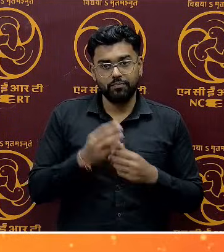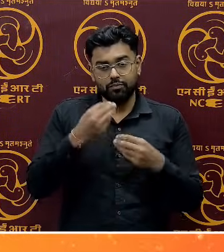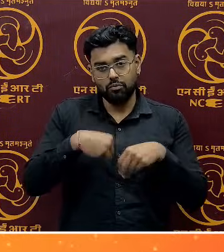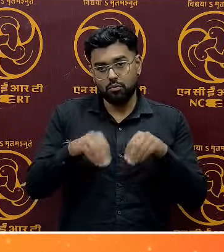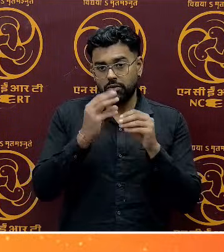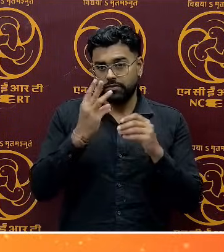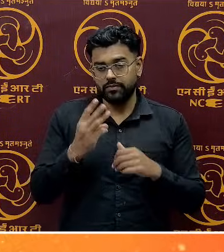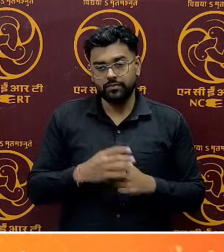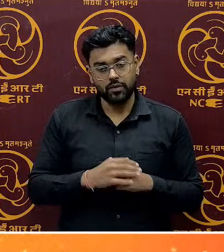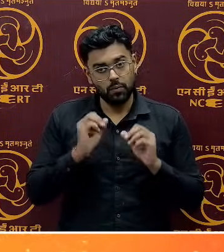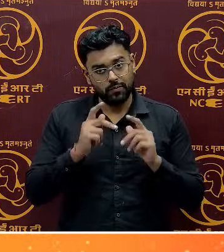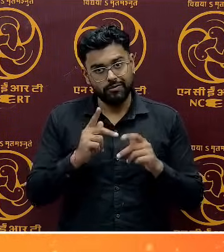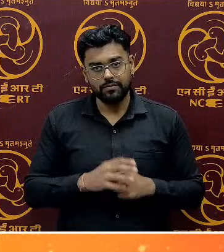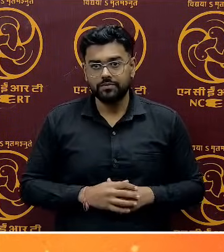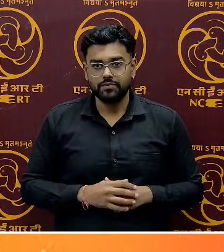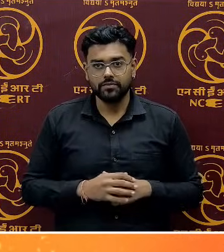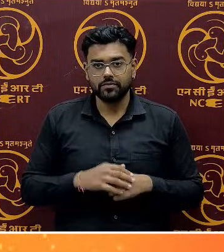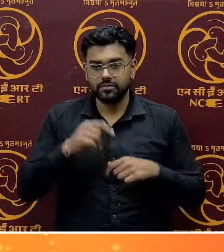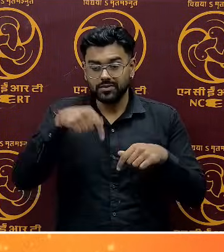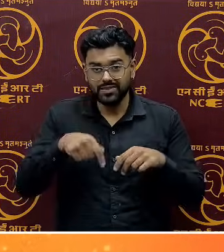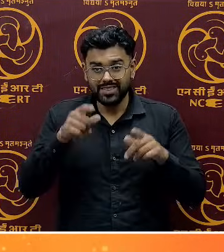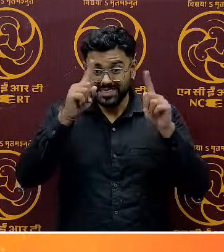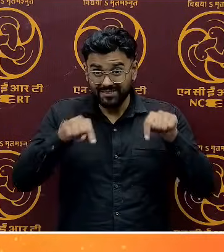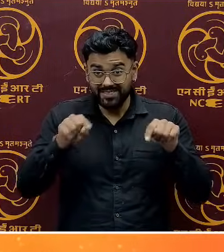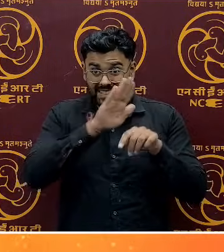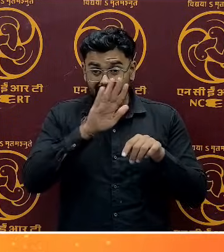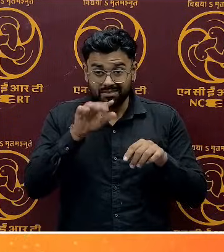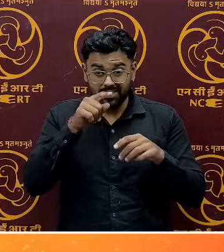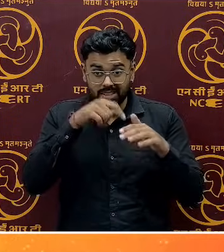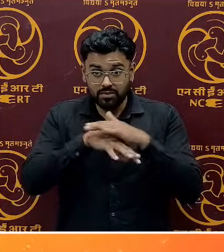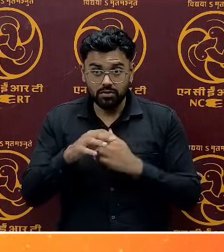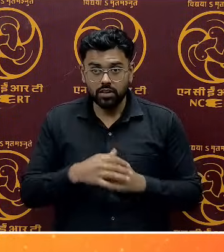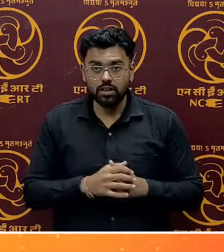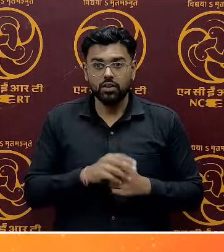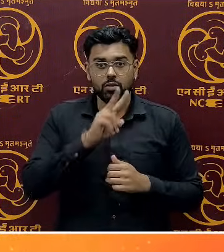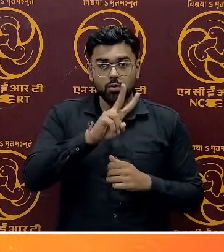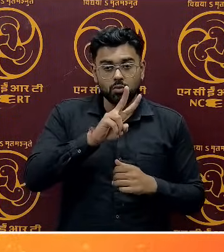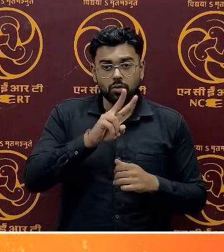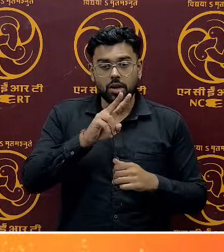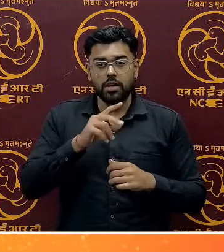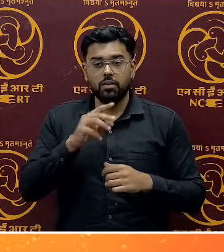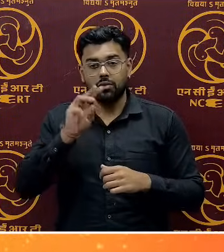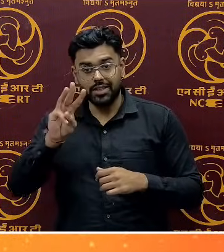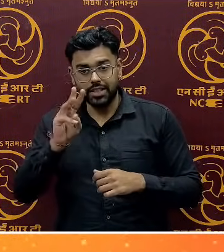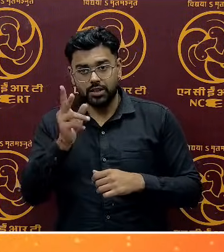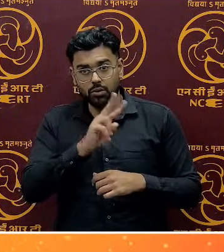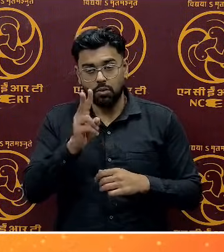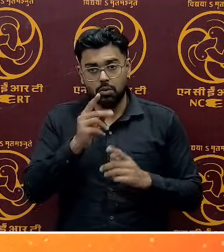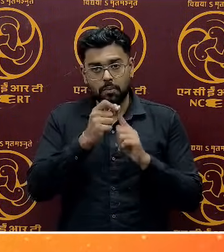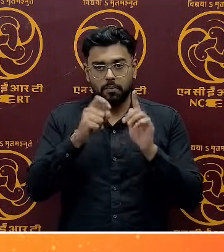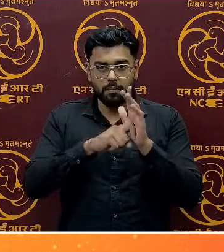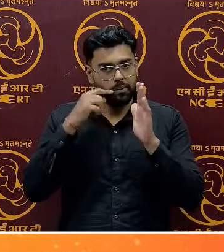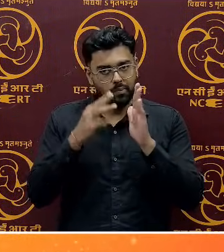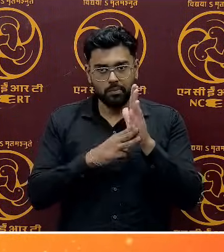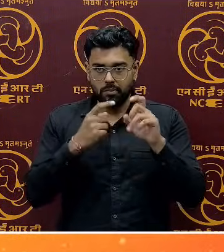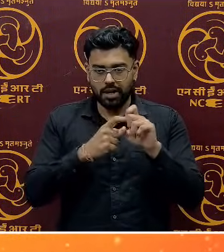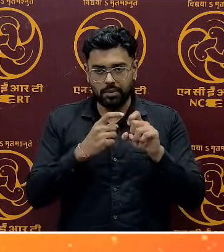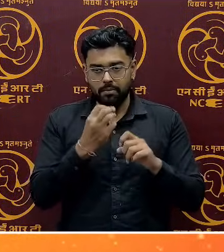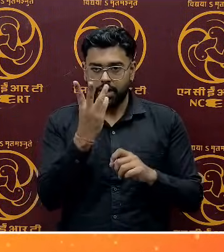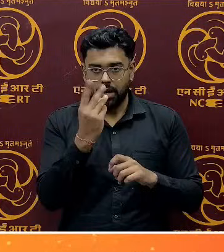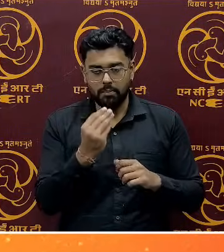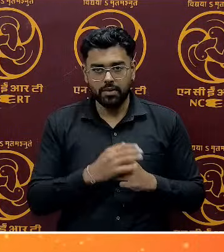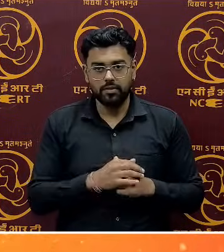3, isn't it? So, in this factorization 2 and 3 are prime numbers. Okay? Such